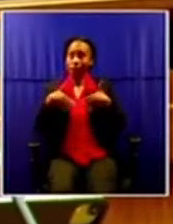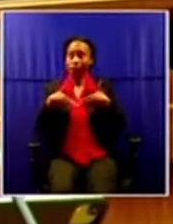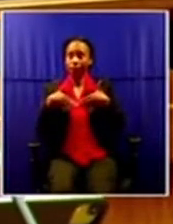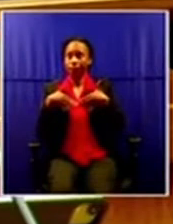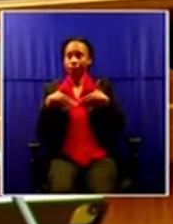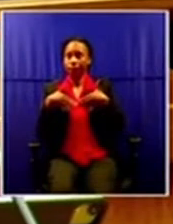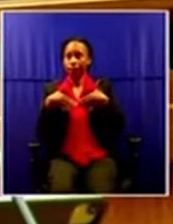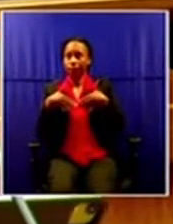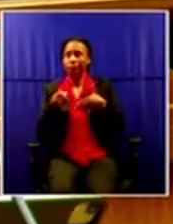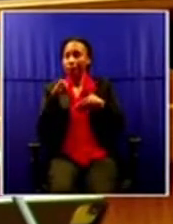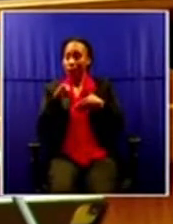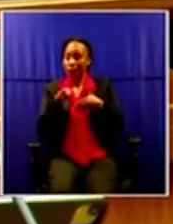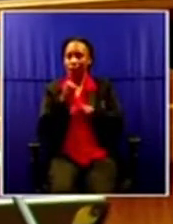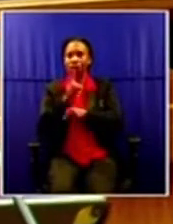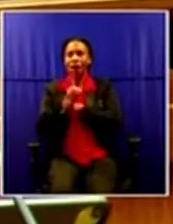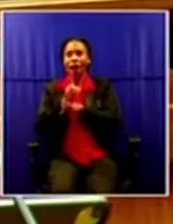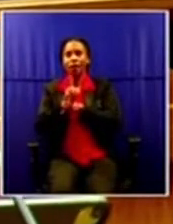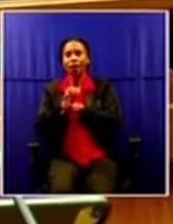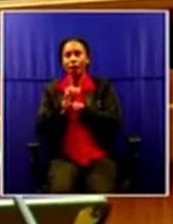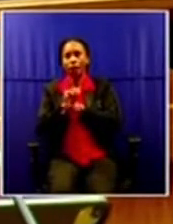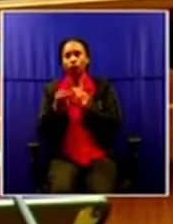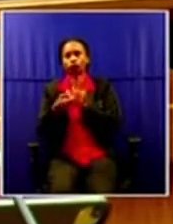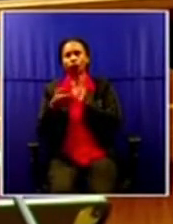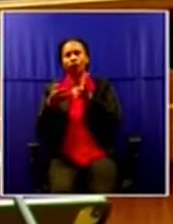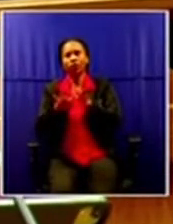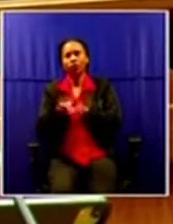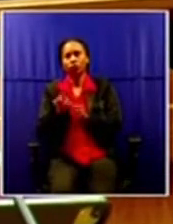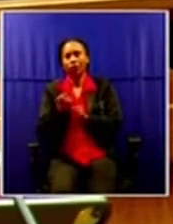data shows that by October last year,